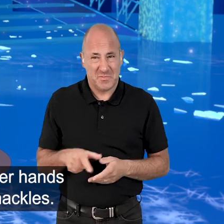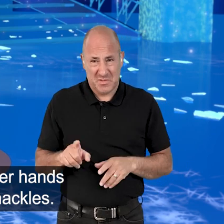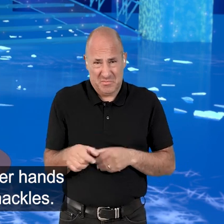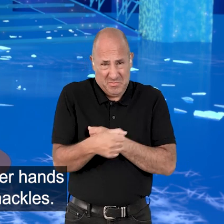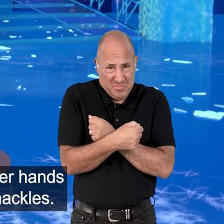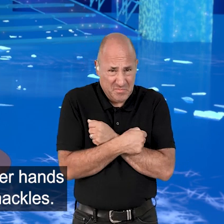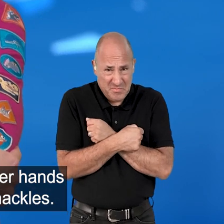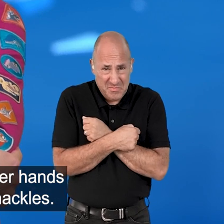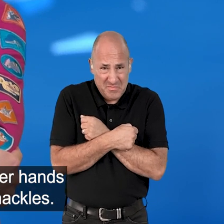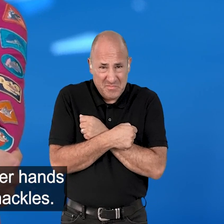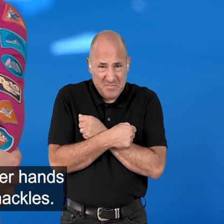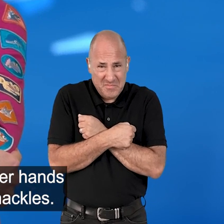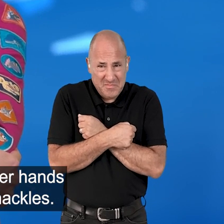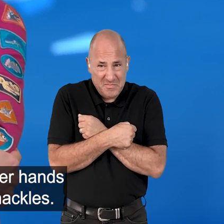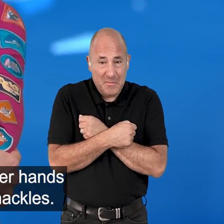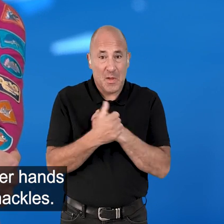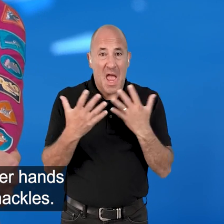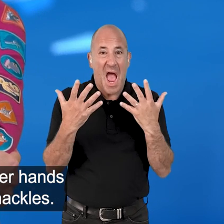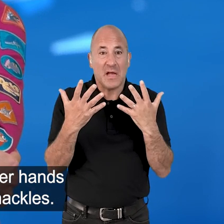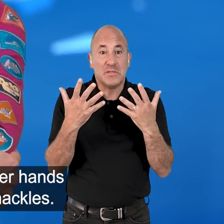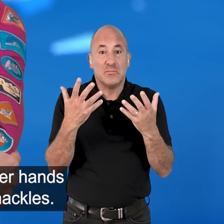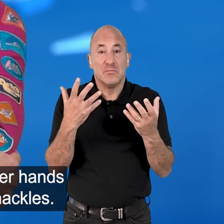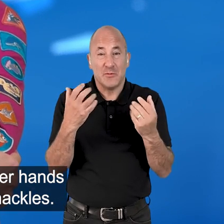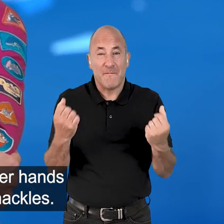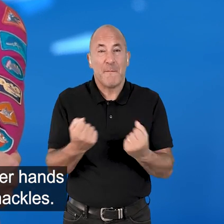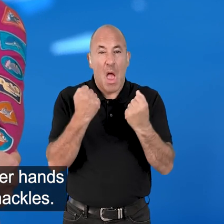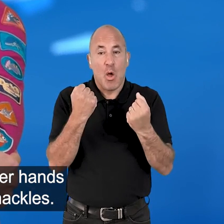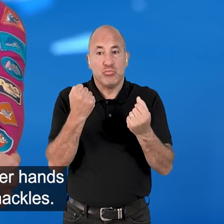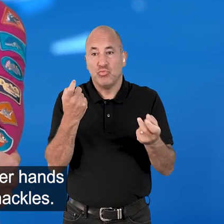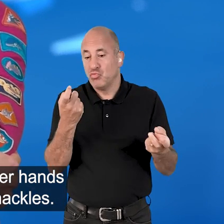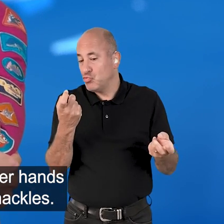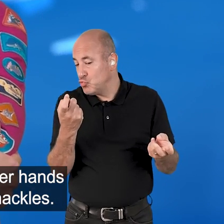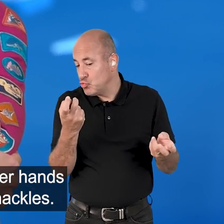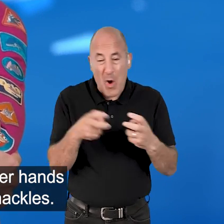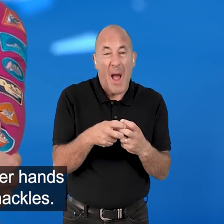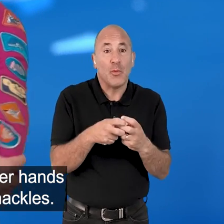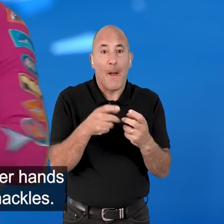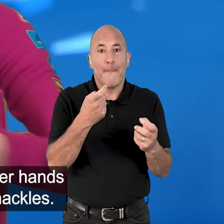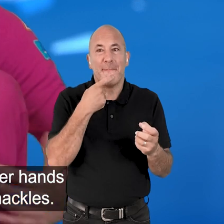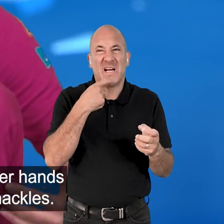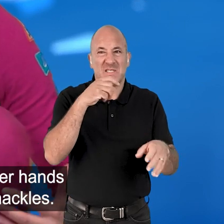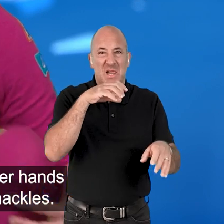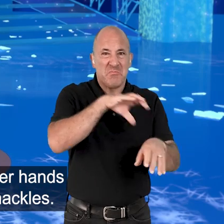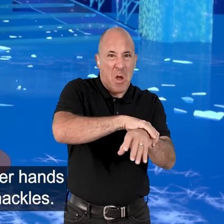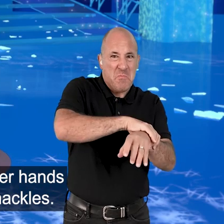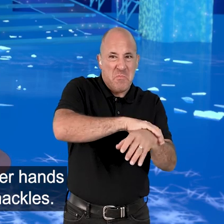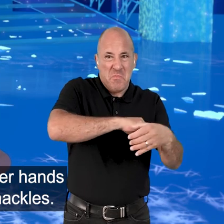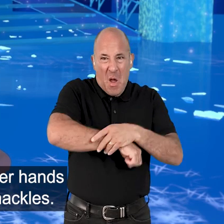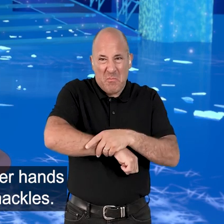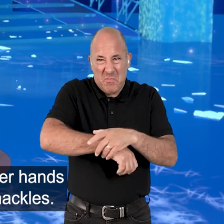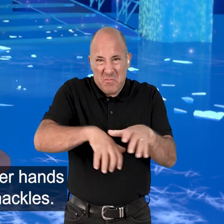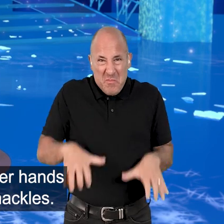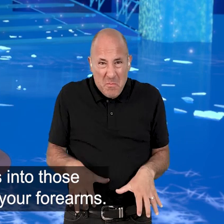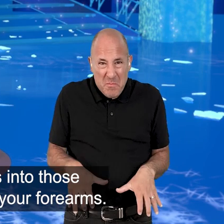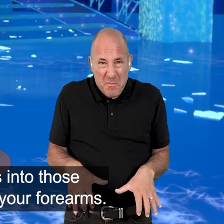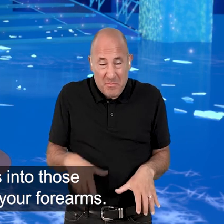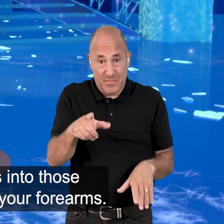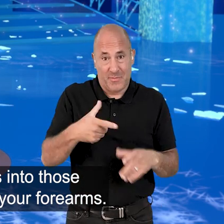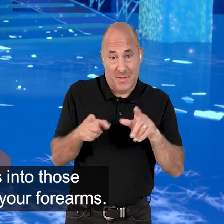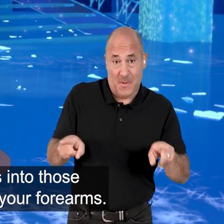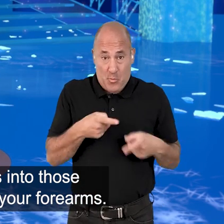She huddles up. He then traps her hands with all that power, into metal shackles. Crossing